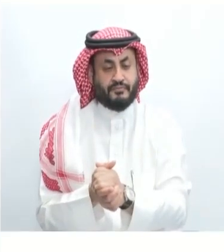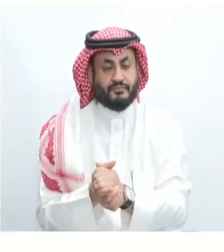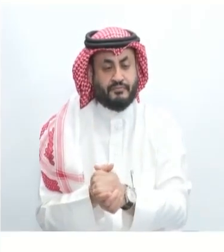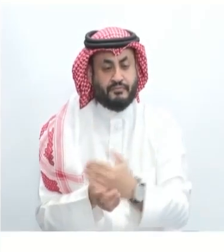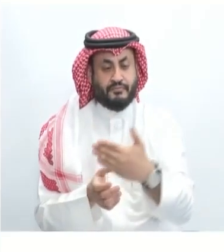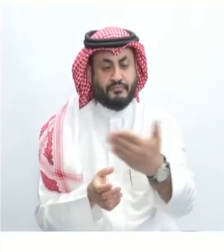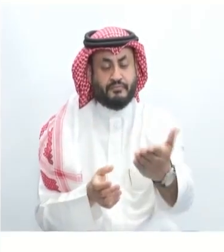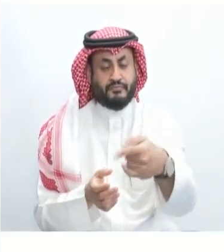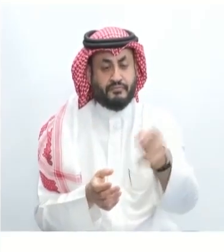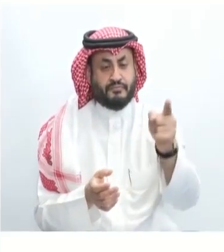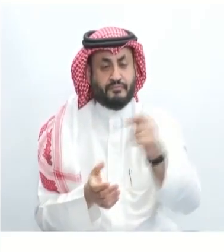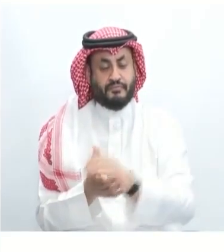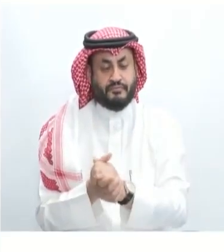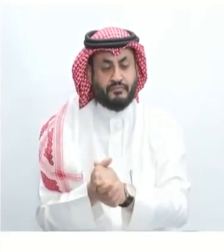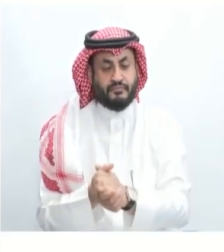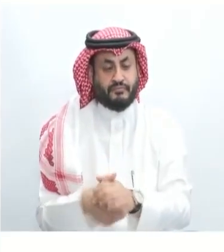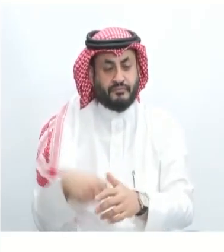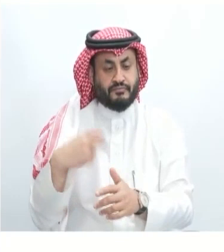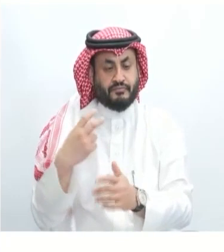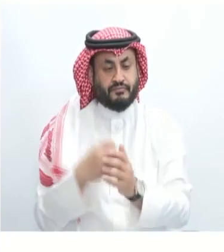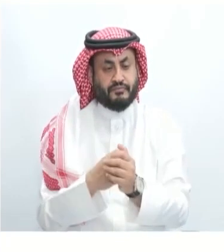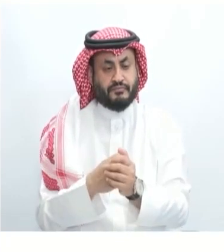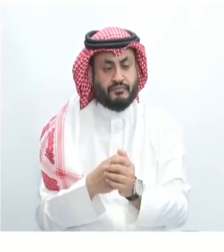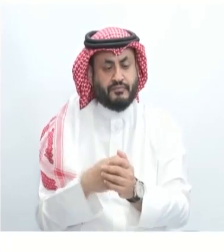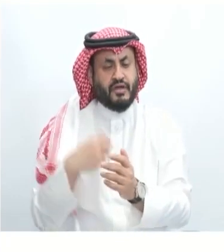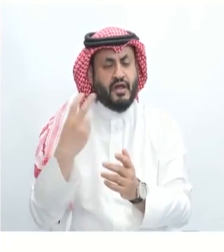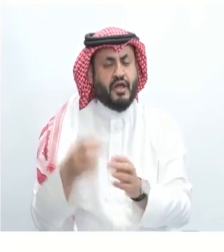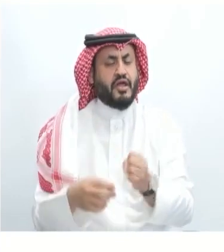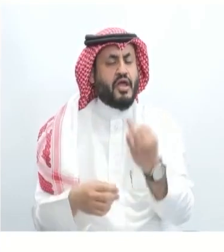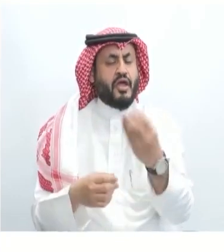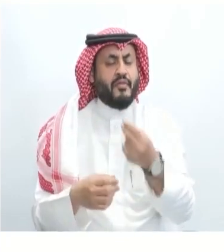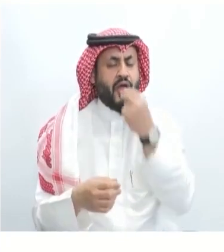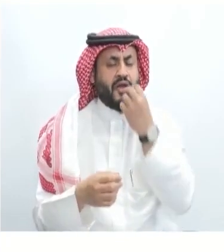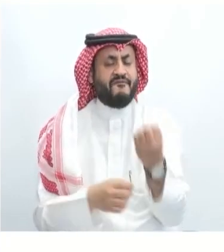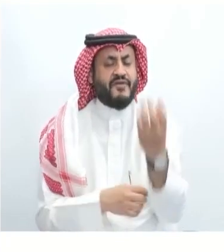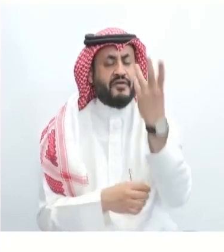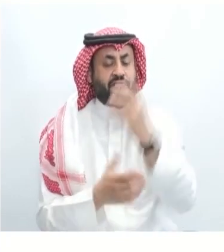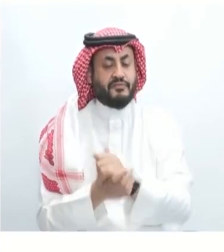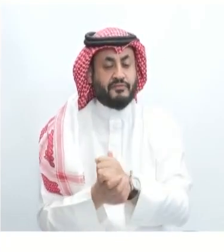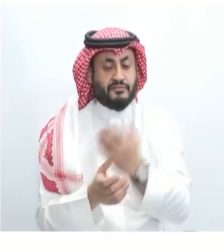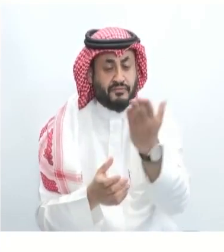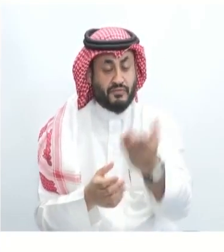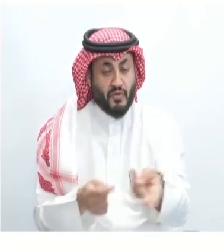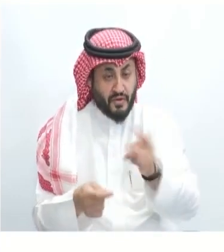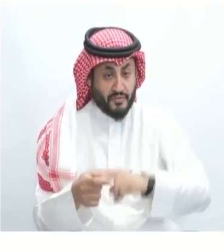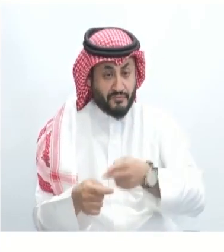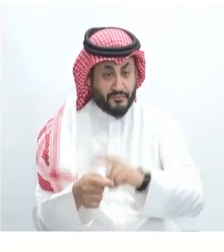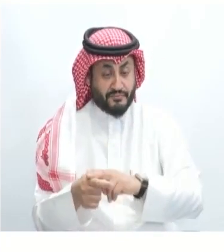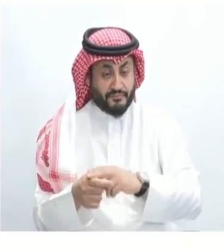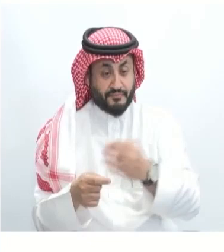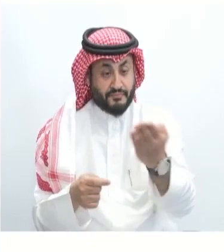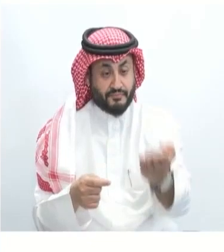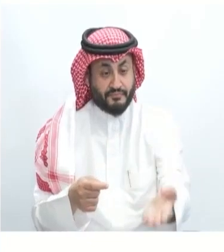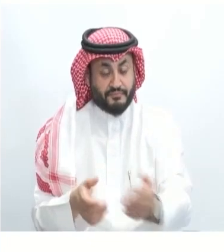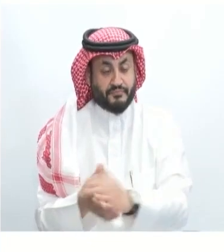here. And how many times you eat breakfast? If you do it, you always do eat